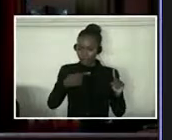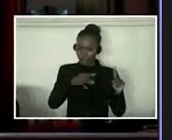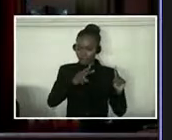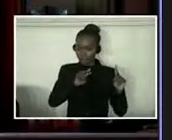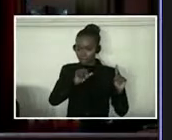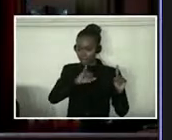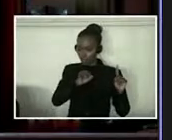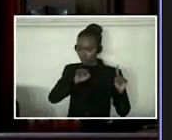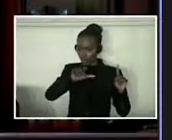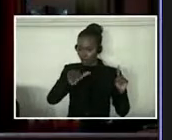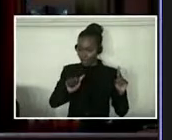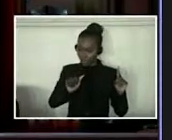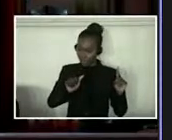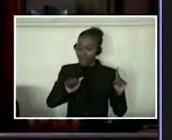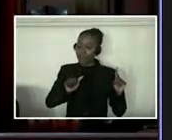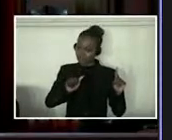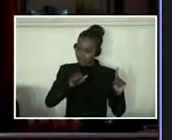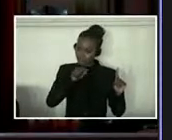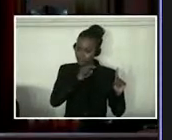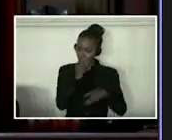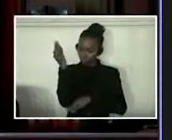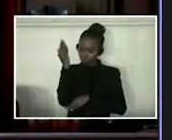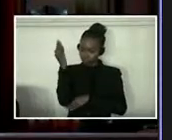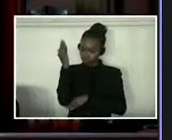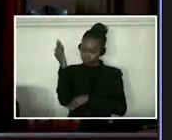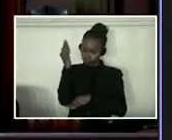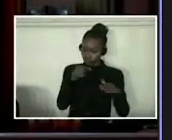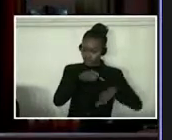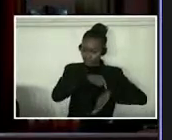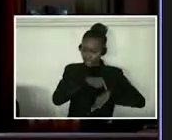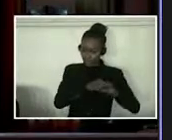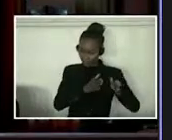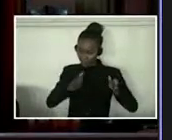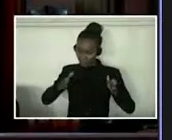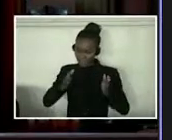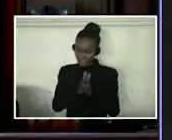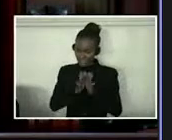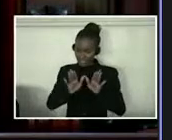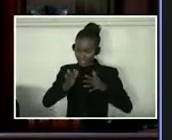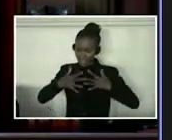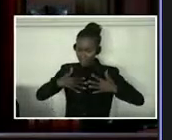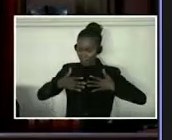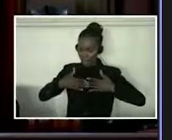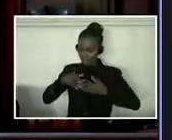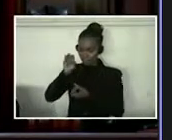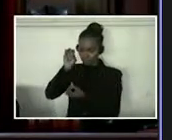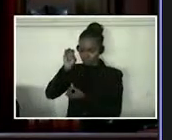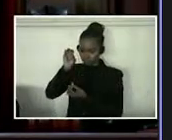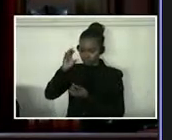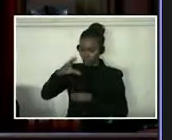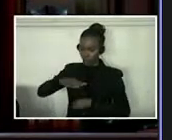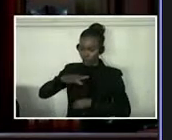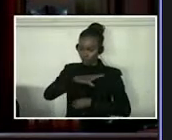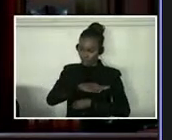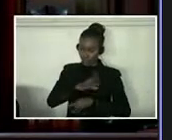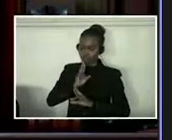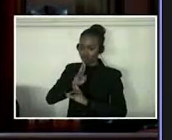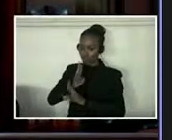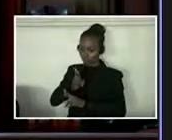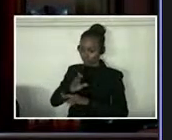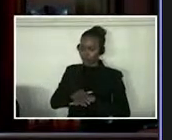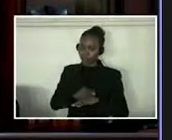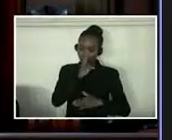who is allocated 10 minutes to present the committee report the honorable chair i am